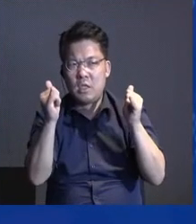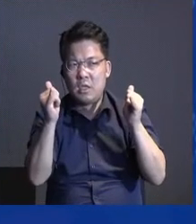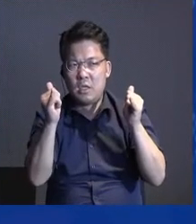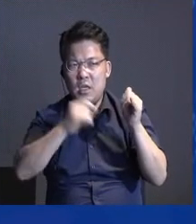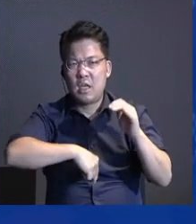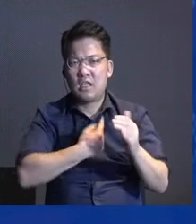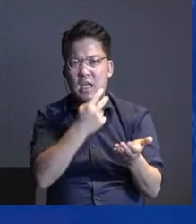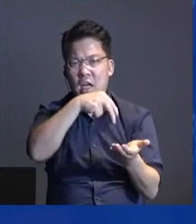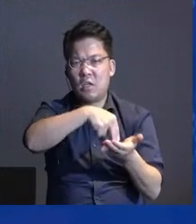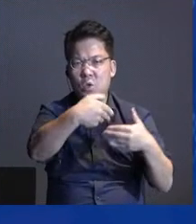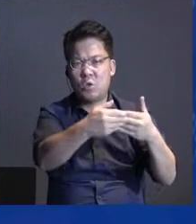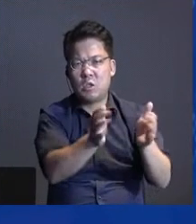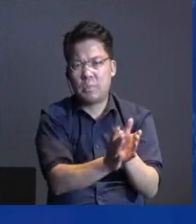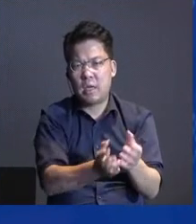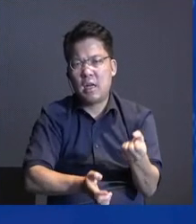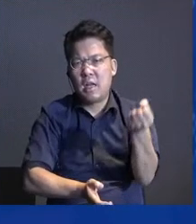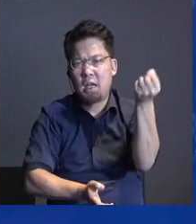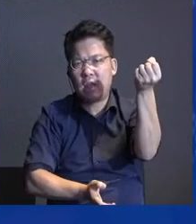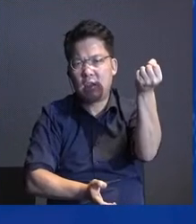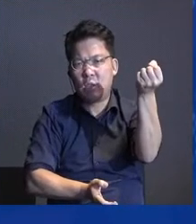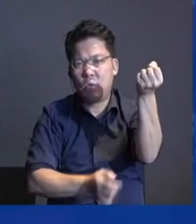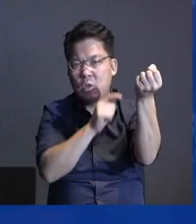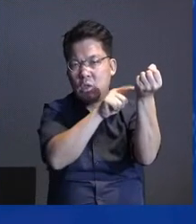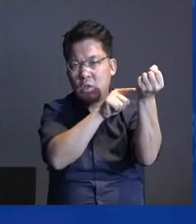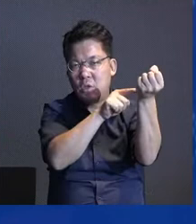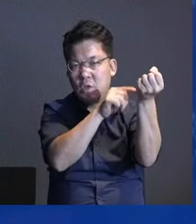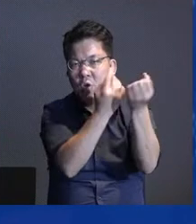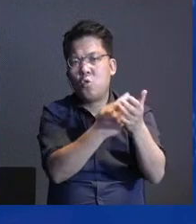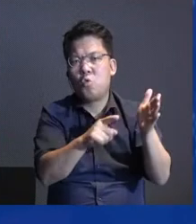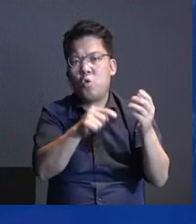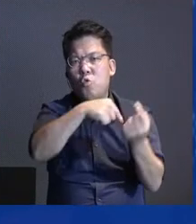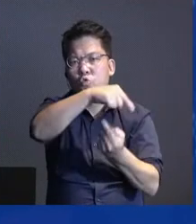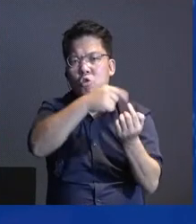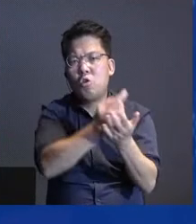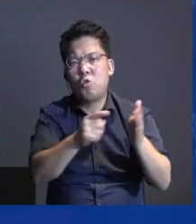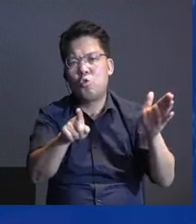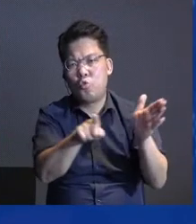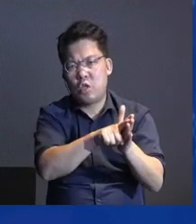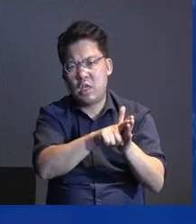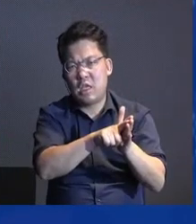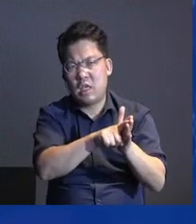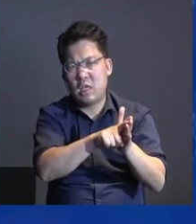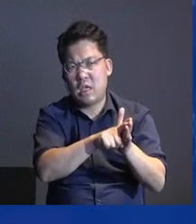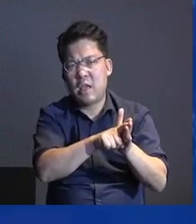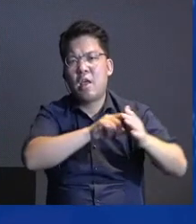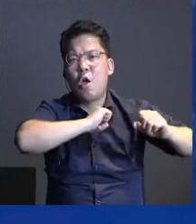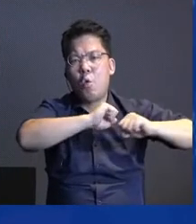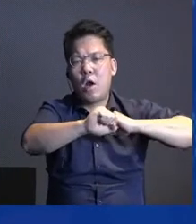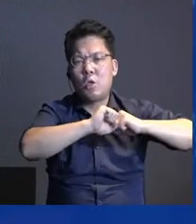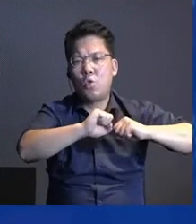Activities include election of leaders, leaders meeting, general meetings,